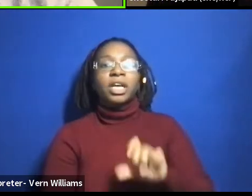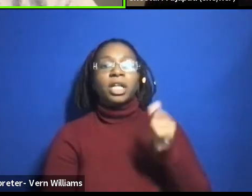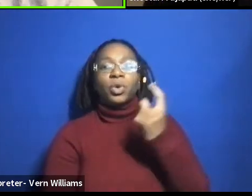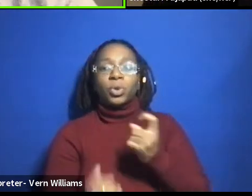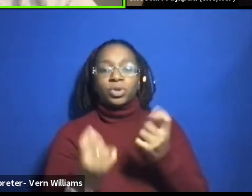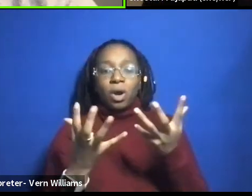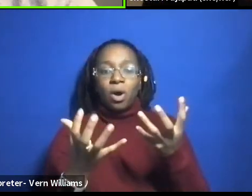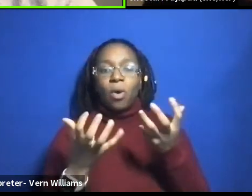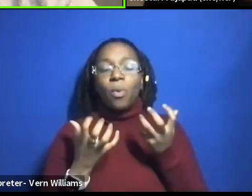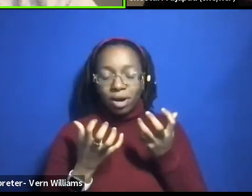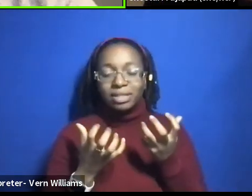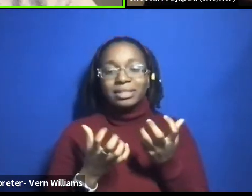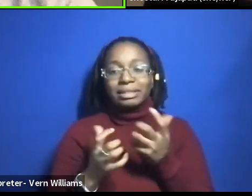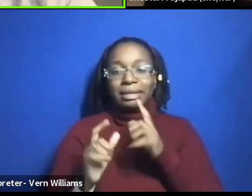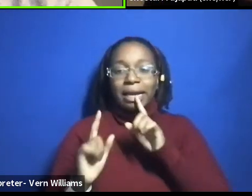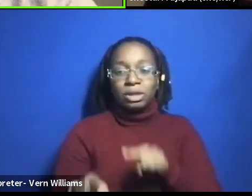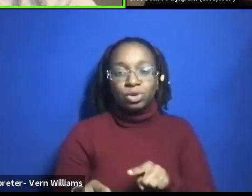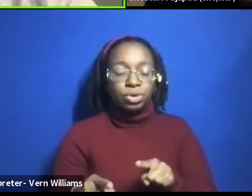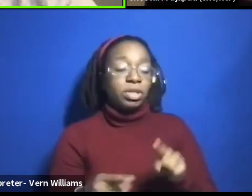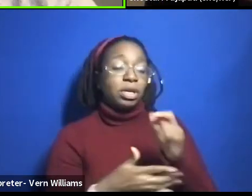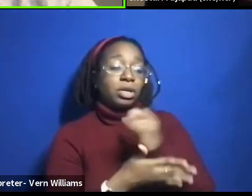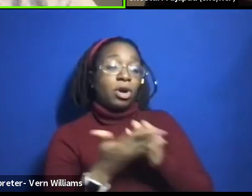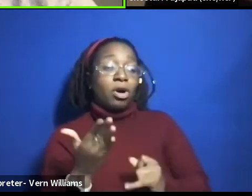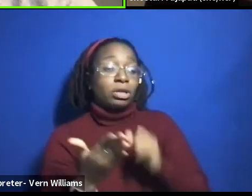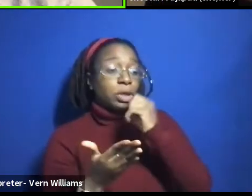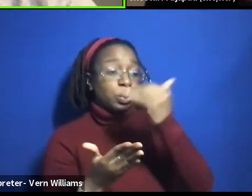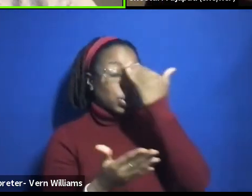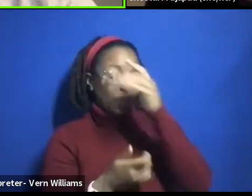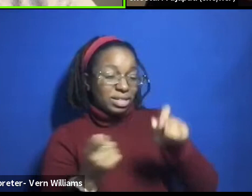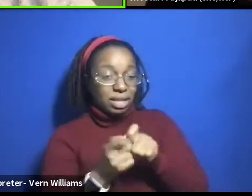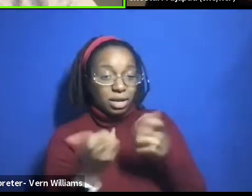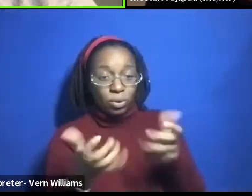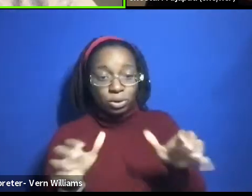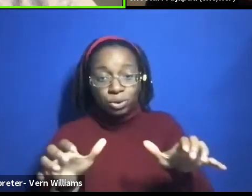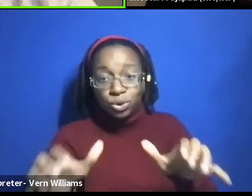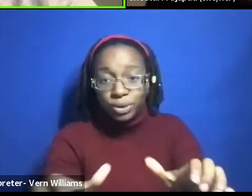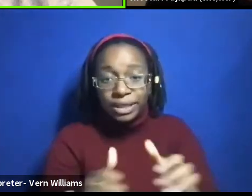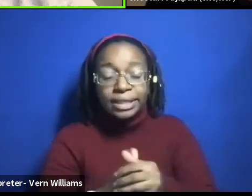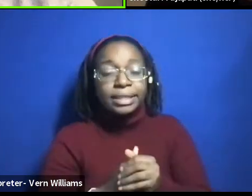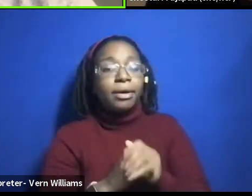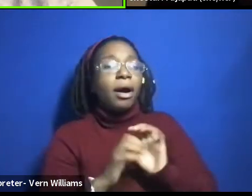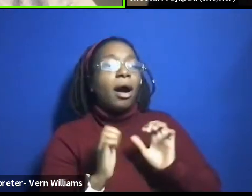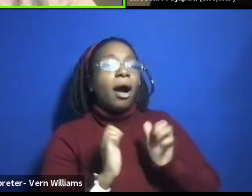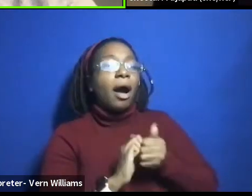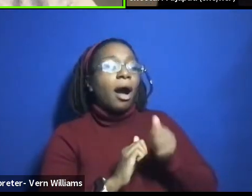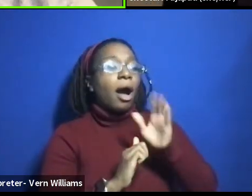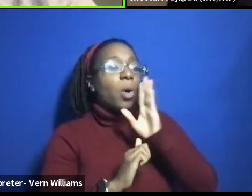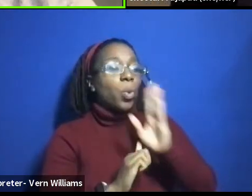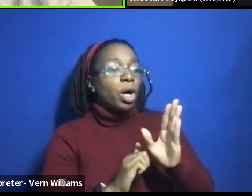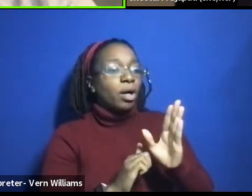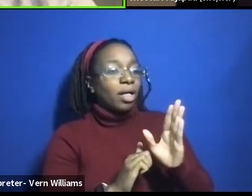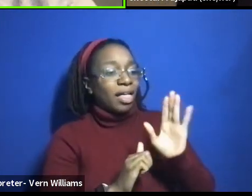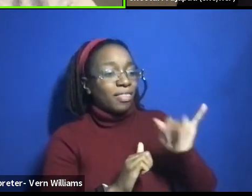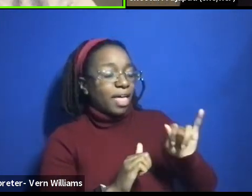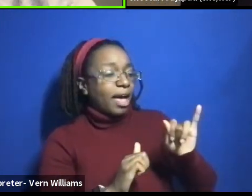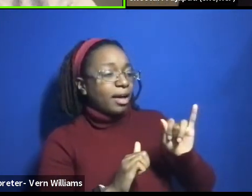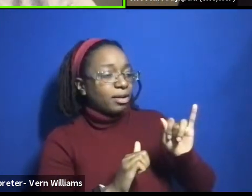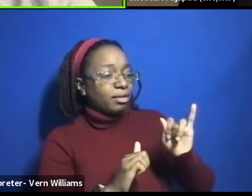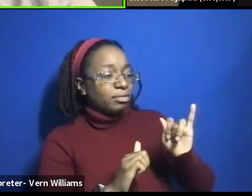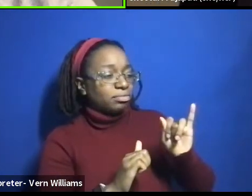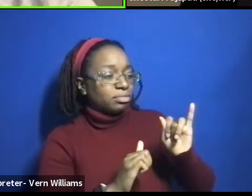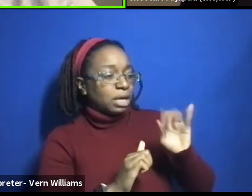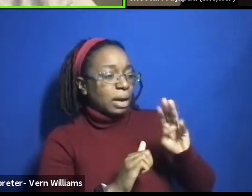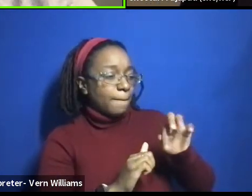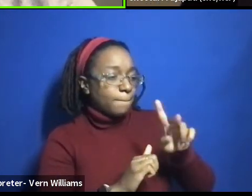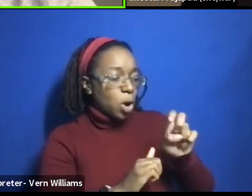says, the artist's mode of not knowing exactly what you're doing while you're doing it, how do you square that mode with granting institutions? They